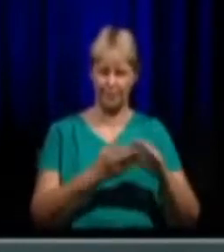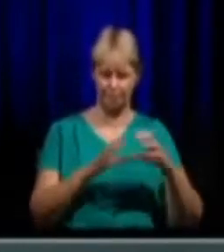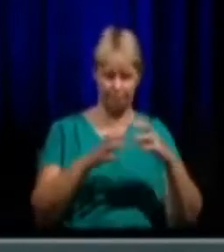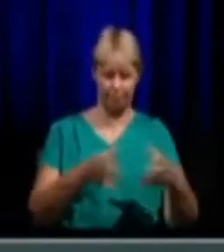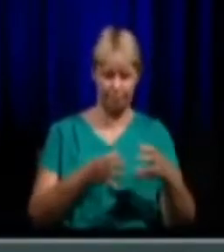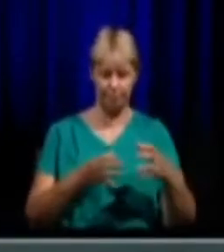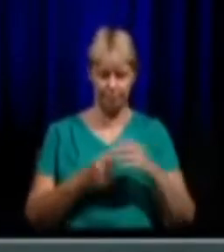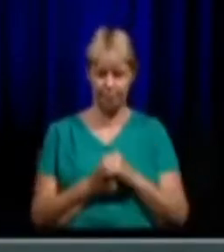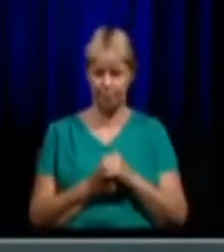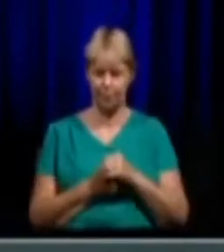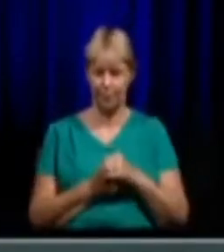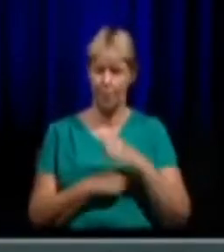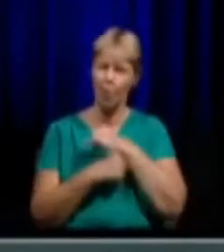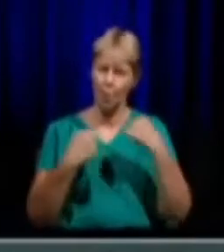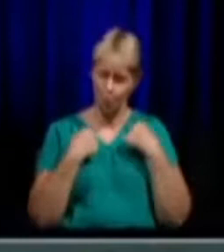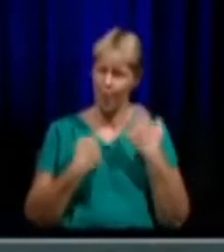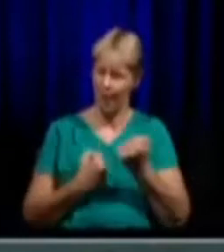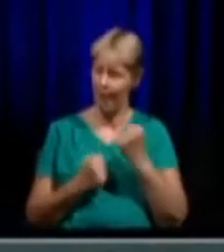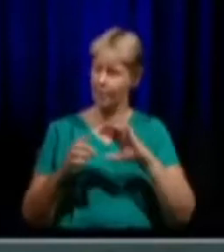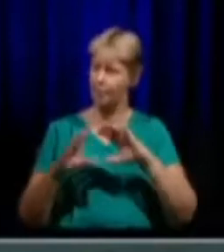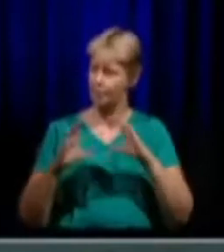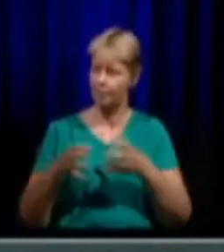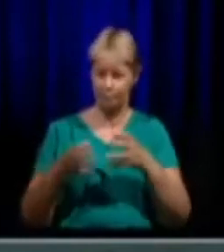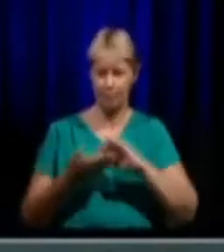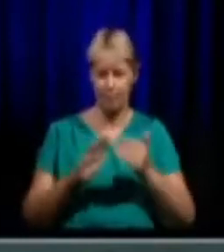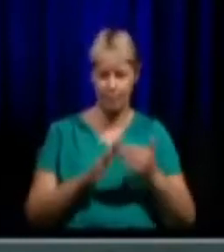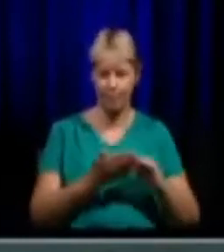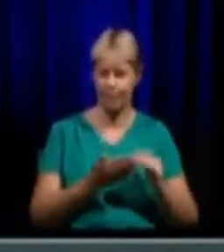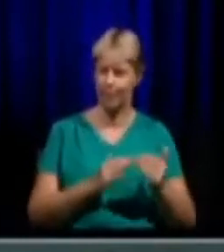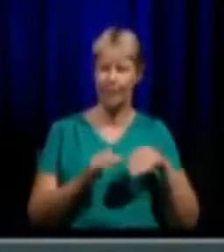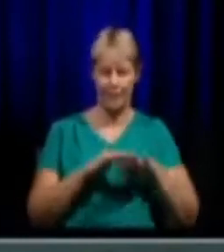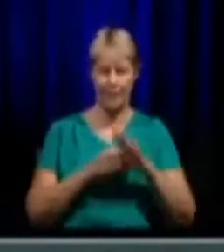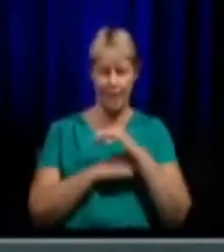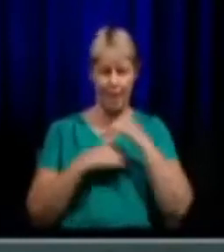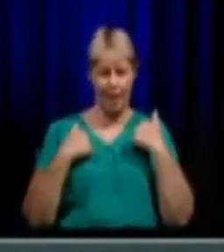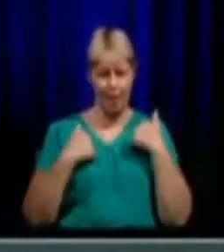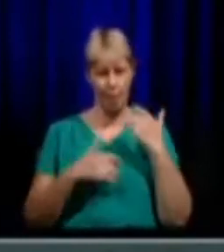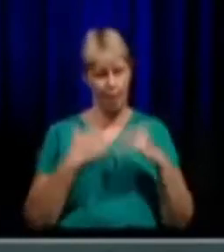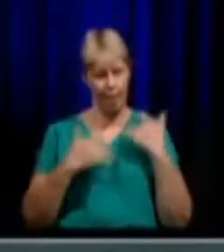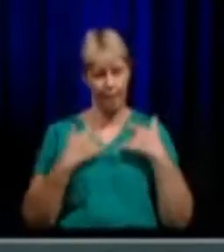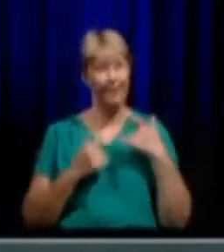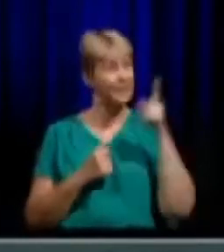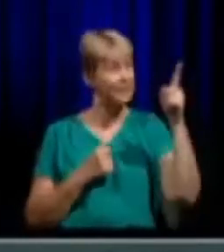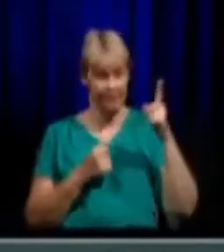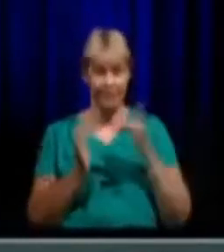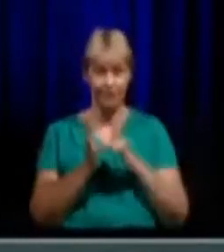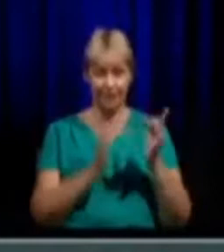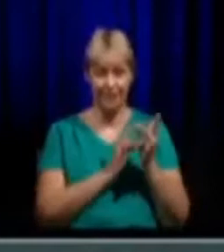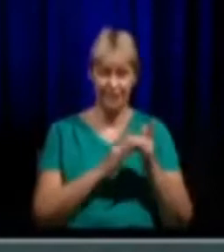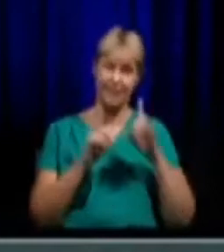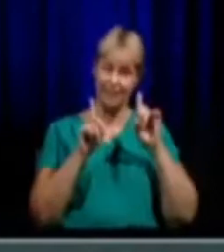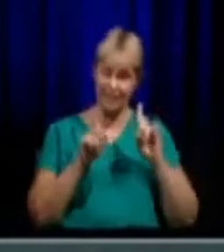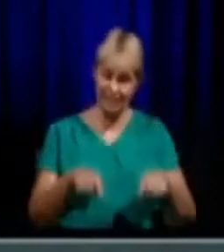community around us can have on our lives. And we're going to look further at that today. So as Jesus started his ministry all those